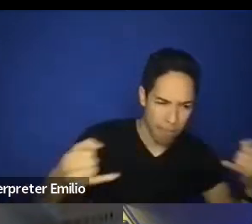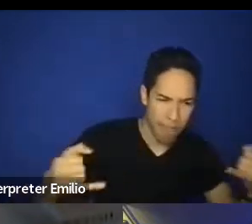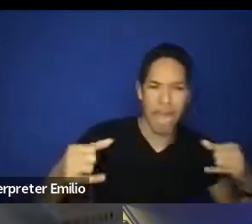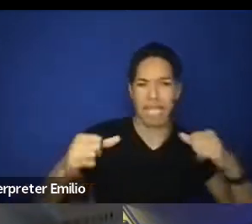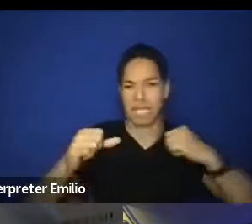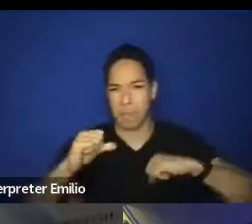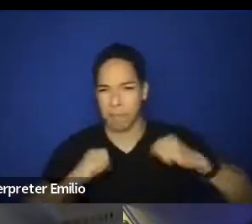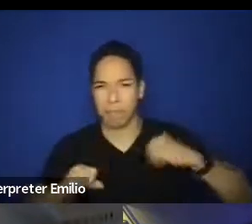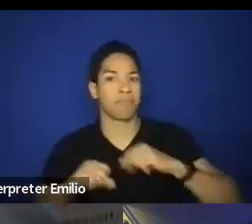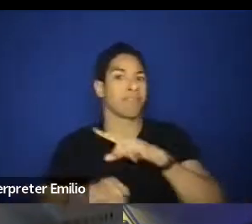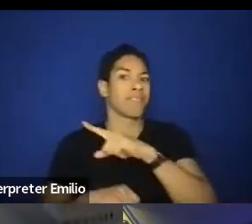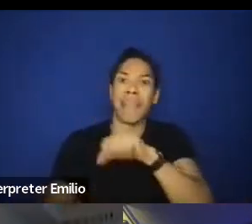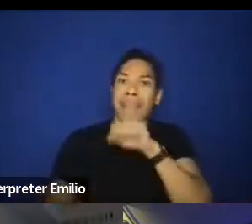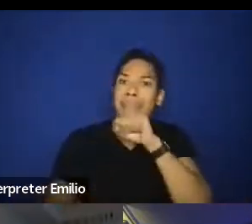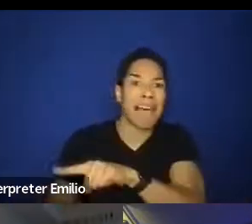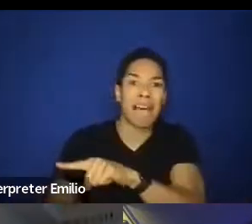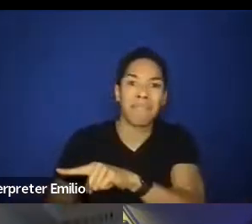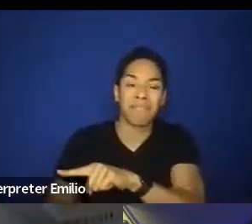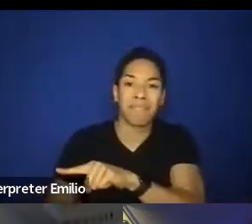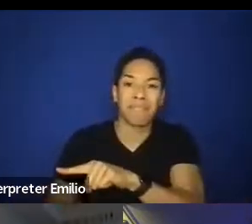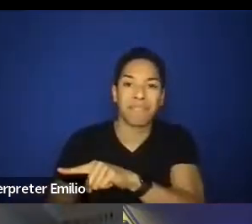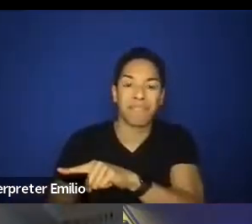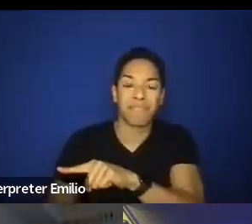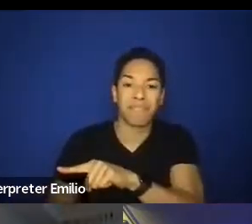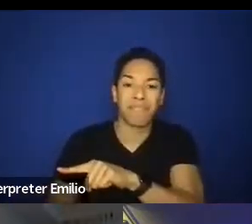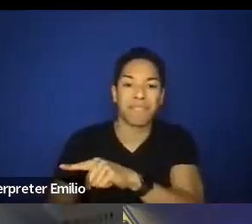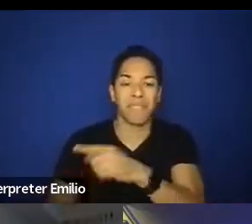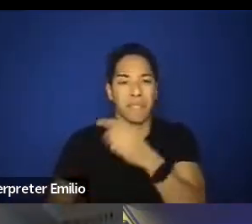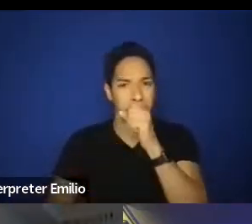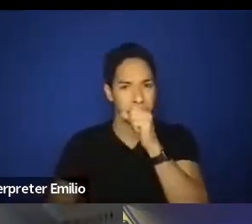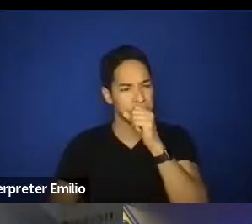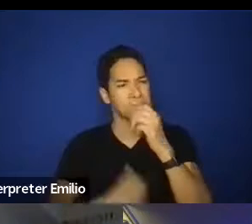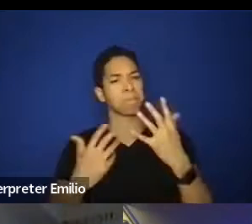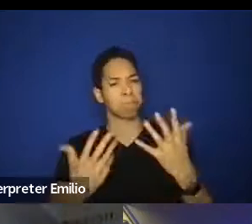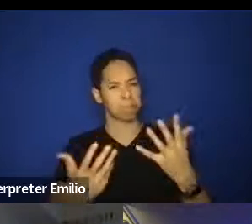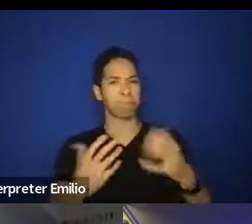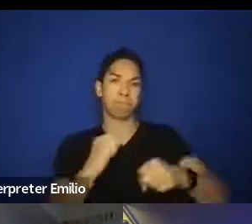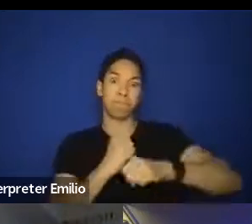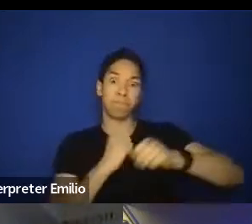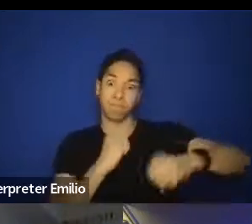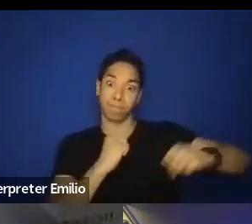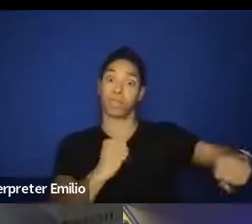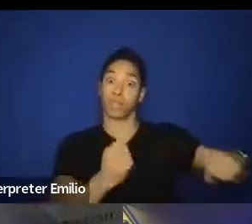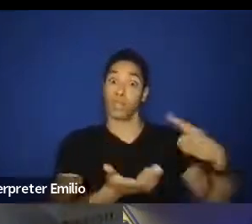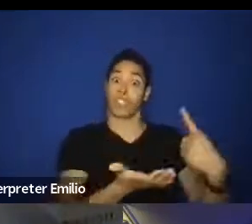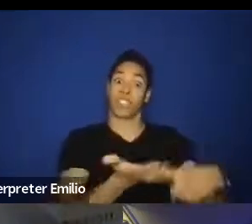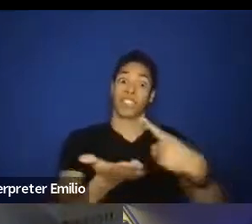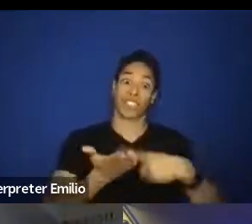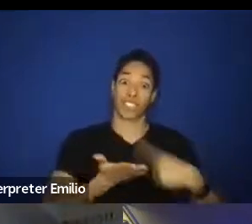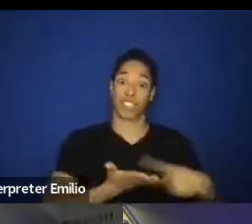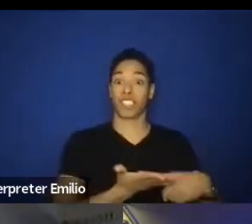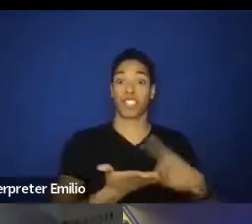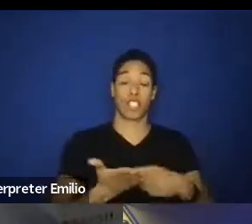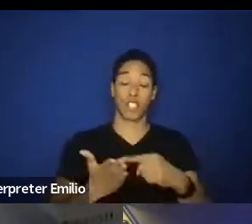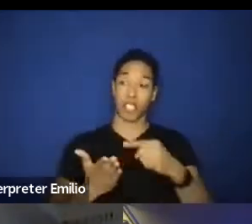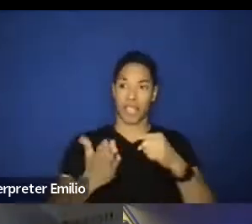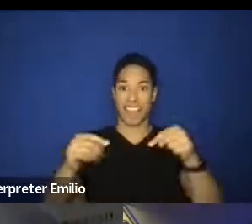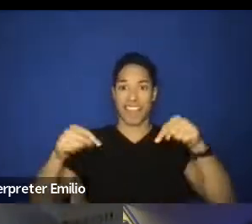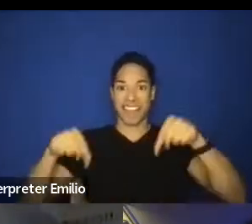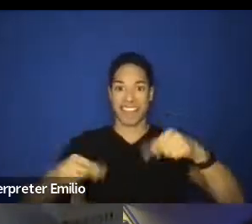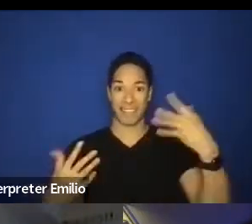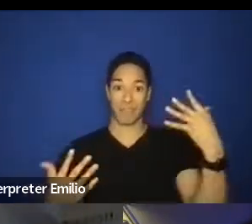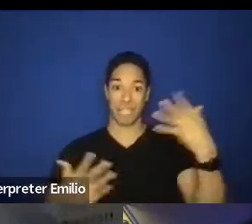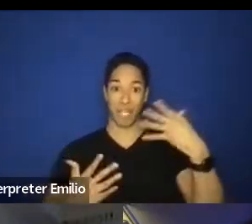loves what it entails. So it was a long conversation, and that is like, are you gonna let this fear stop